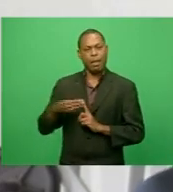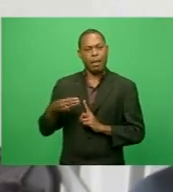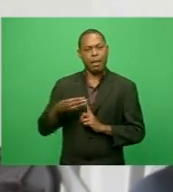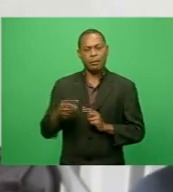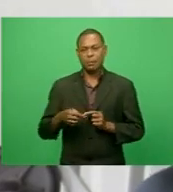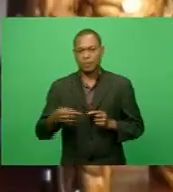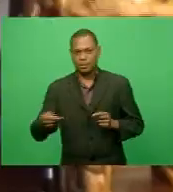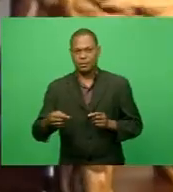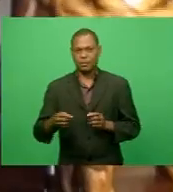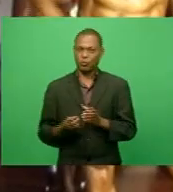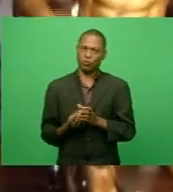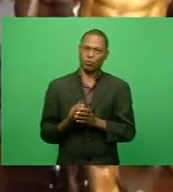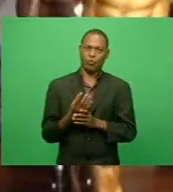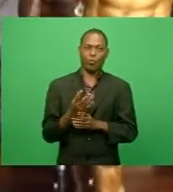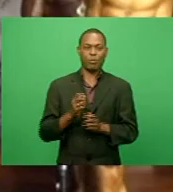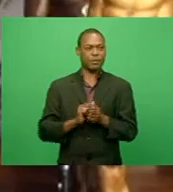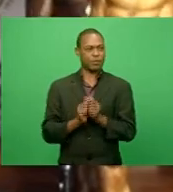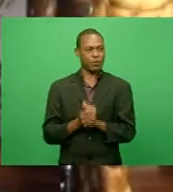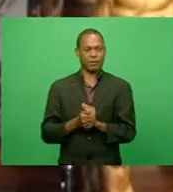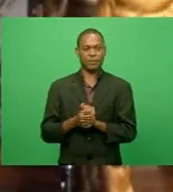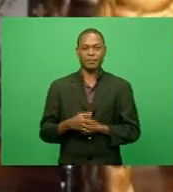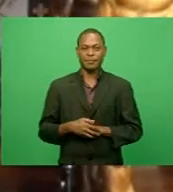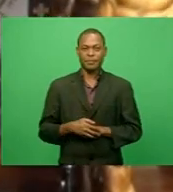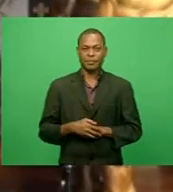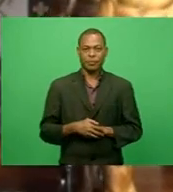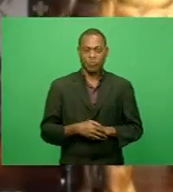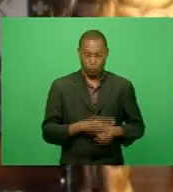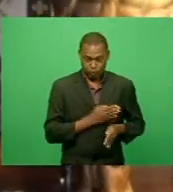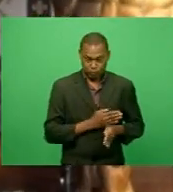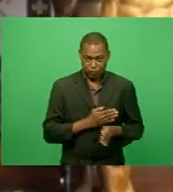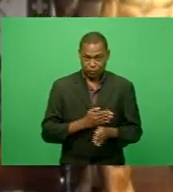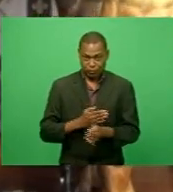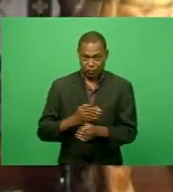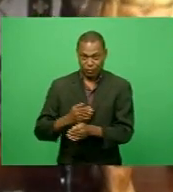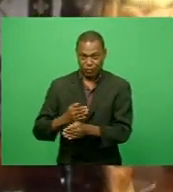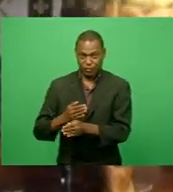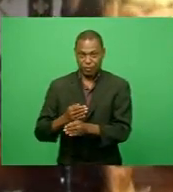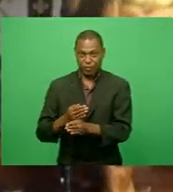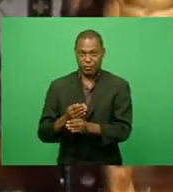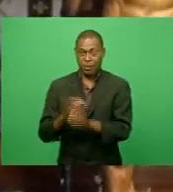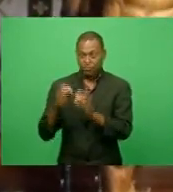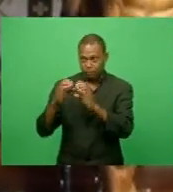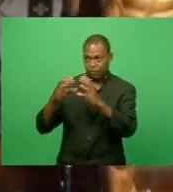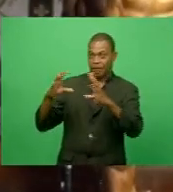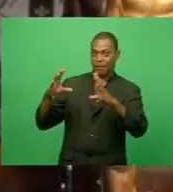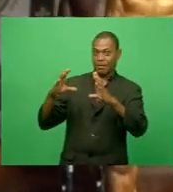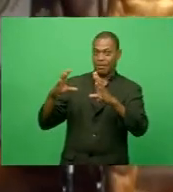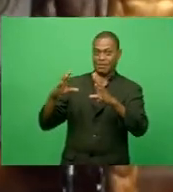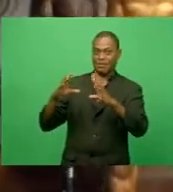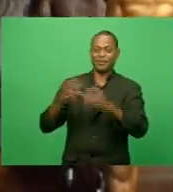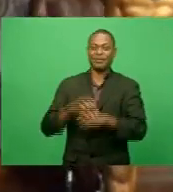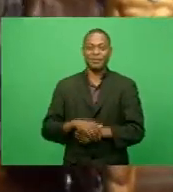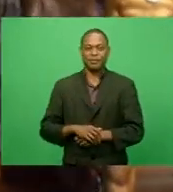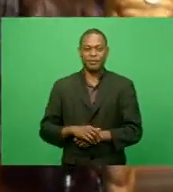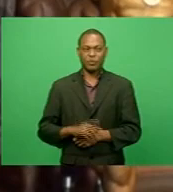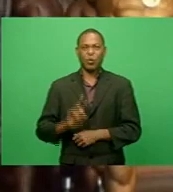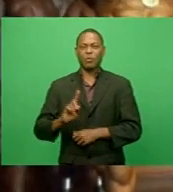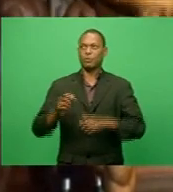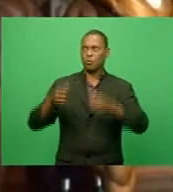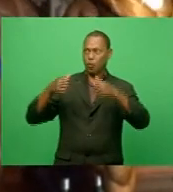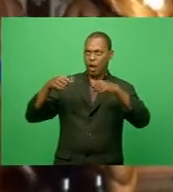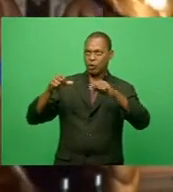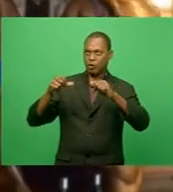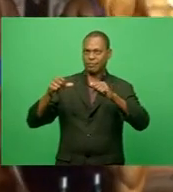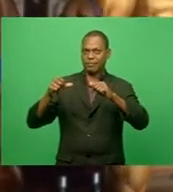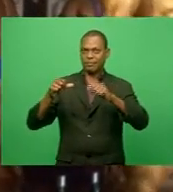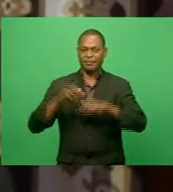keep growing in the sport. Working towards achieving small personal goals has paid off for Jordan Pillay, with his latest achievement being able to win the